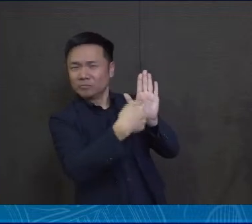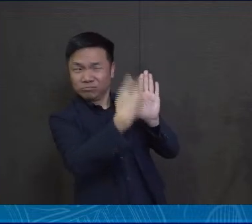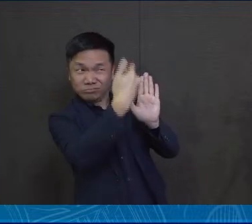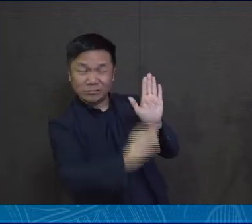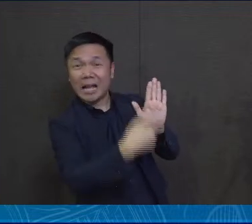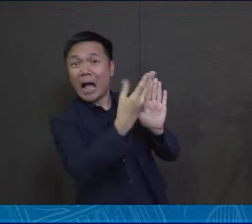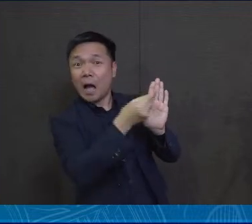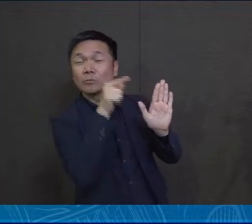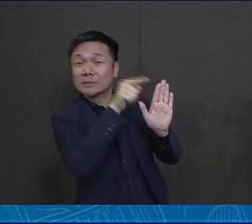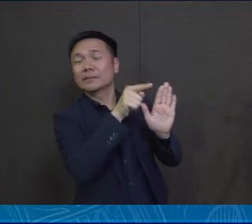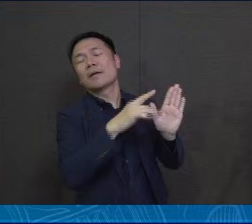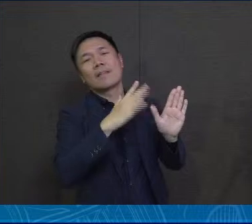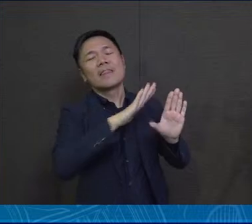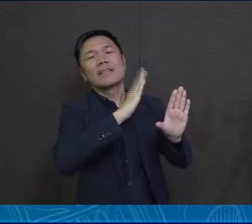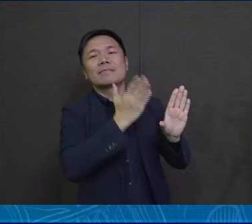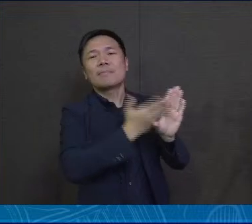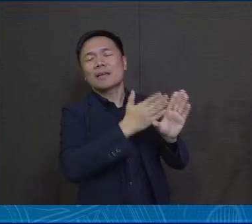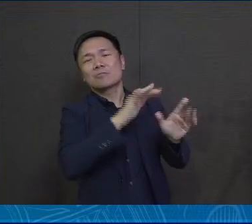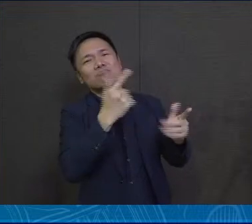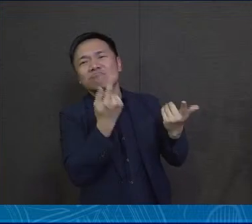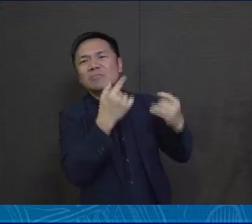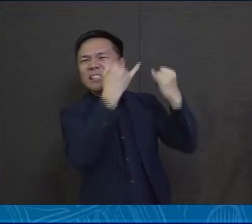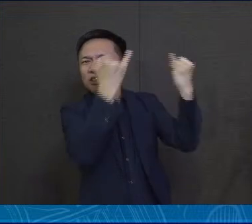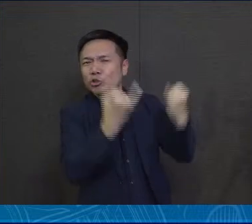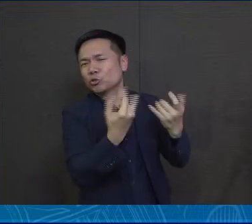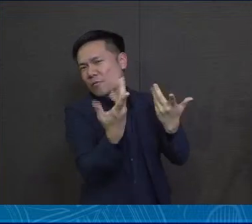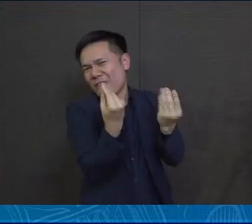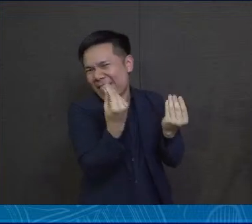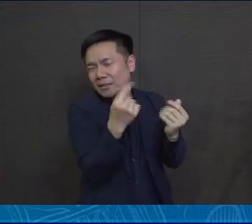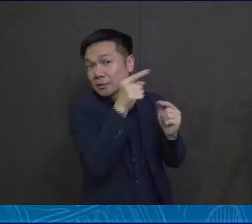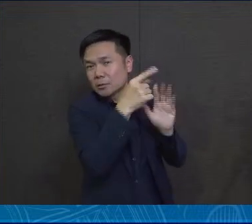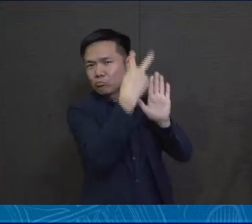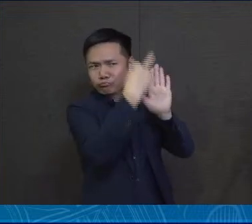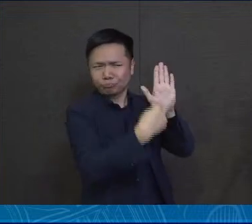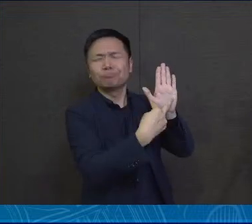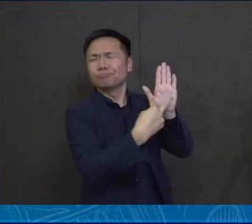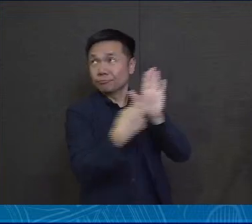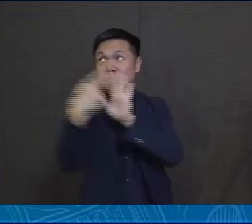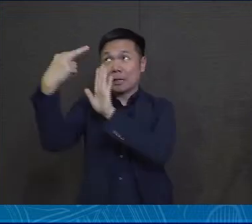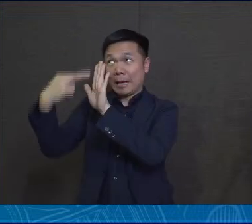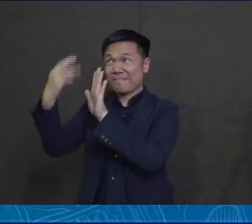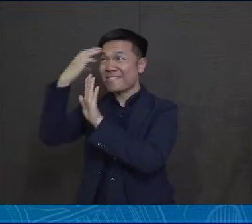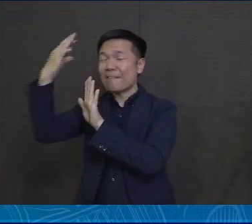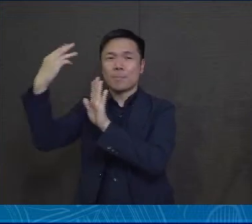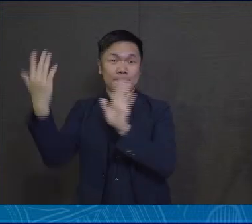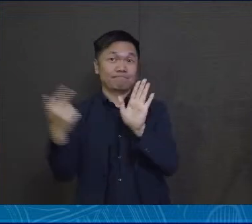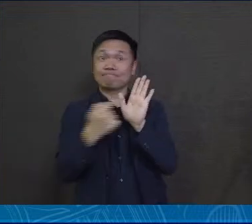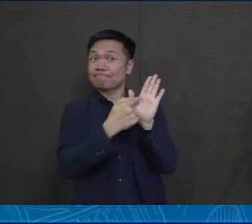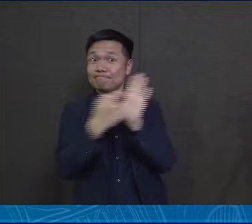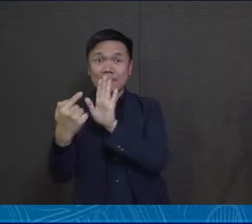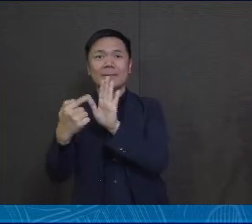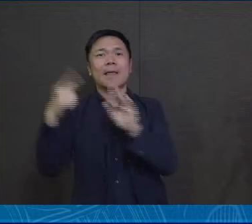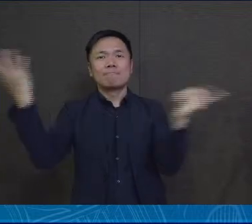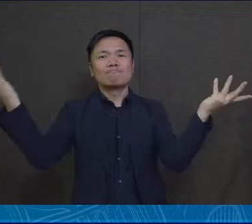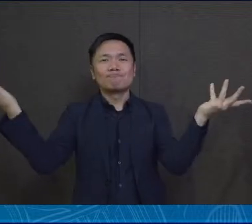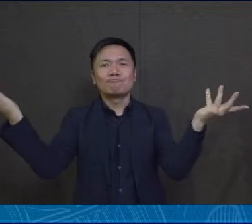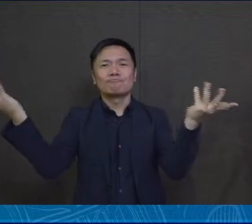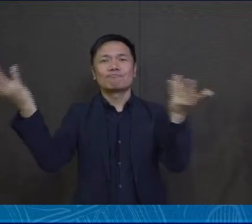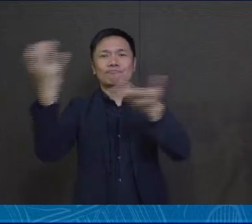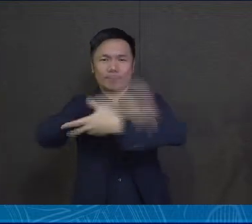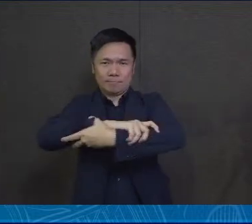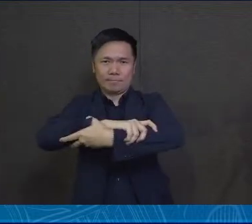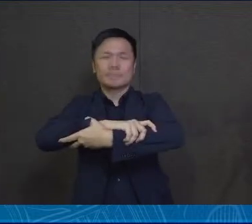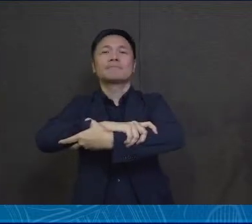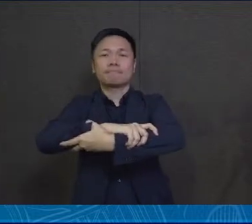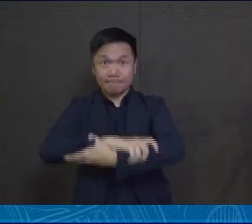to them to capture data, but also ways in which they can work closer together would be looking